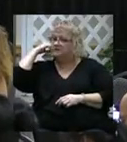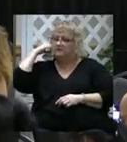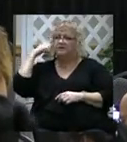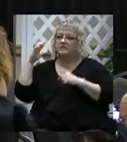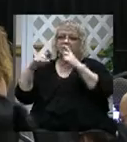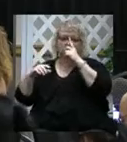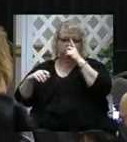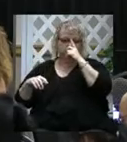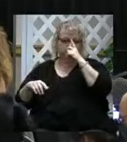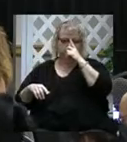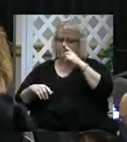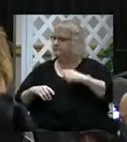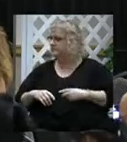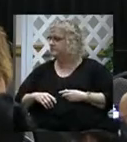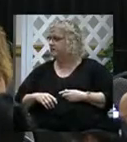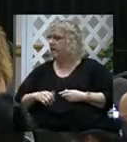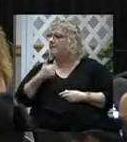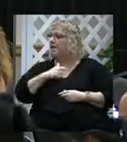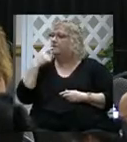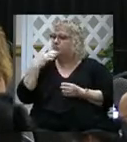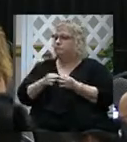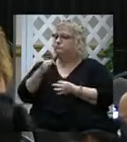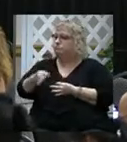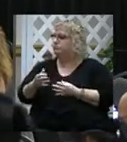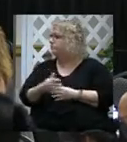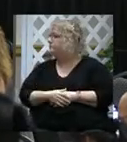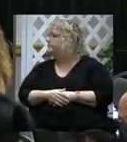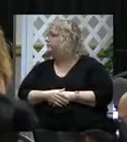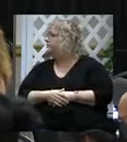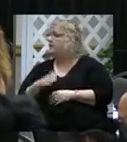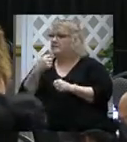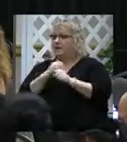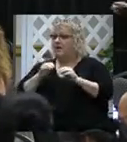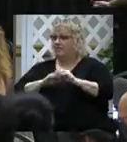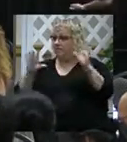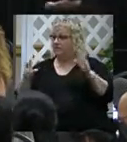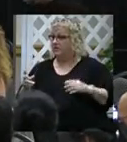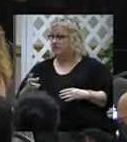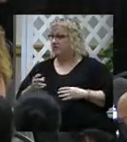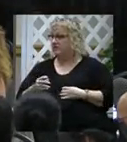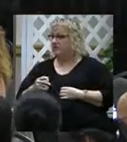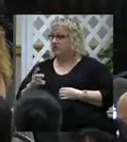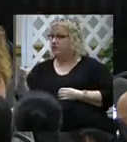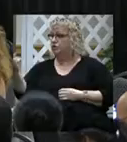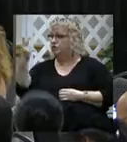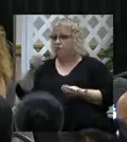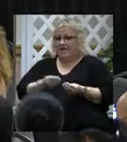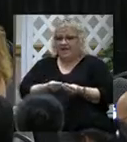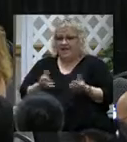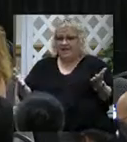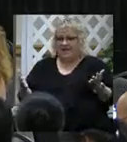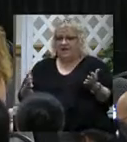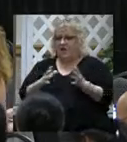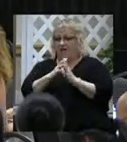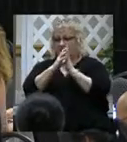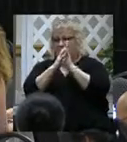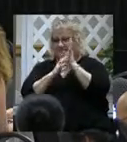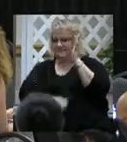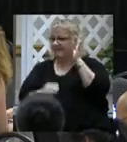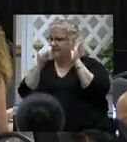with your handouts, yeah? Okay. And just to clarify, there are 2 handouts, so there's quite a bit of